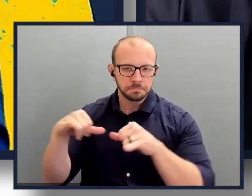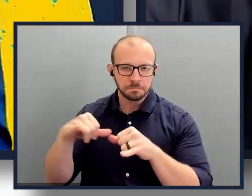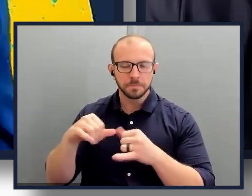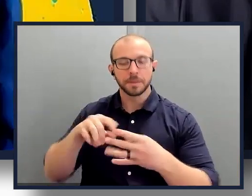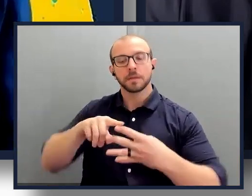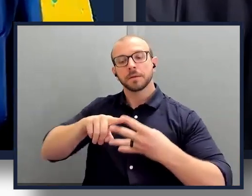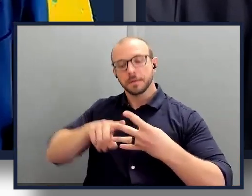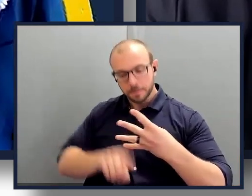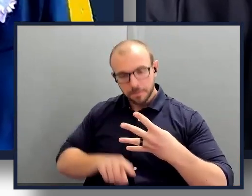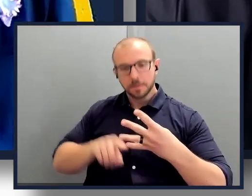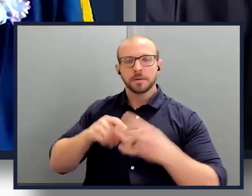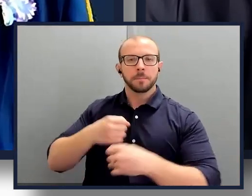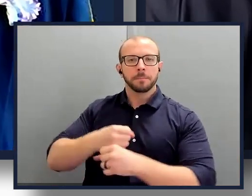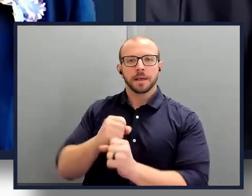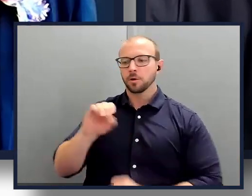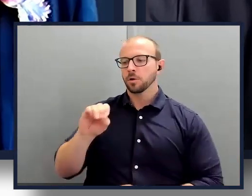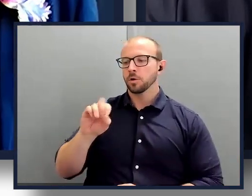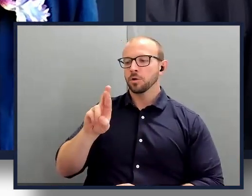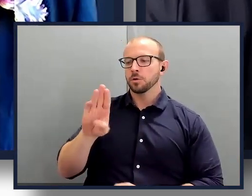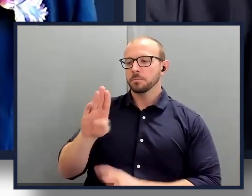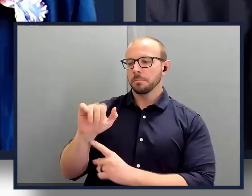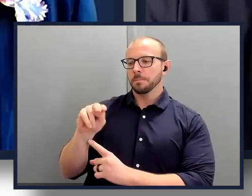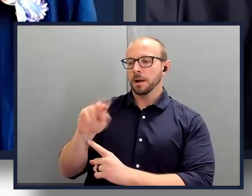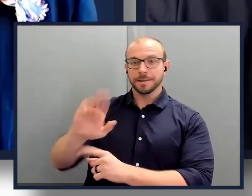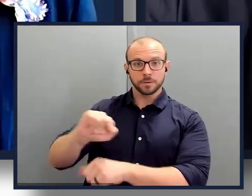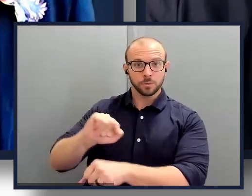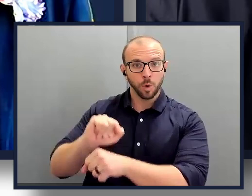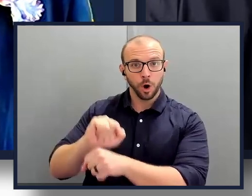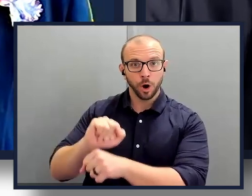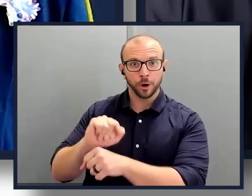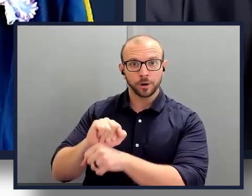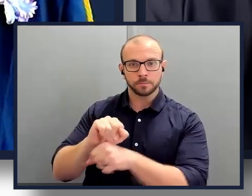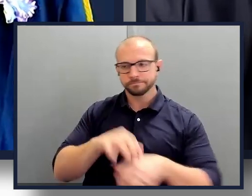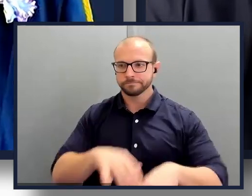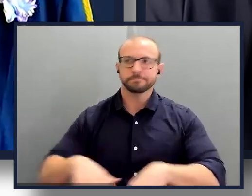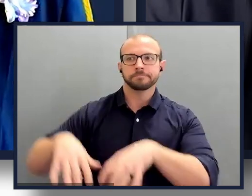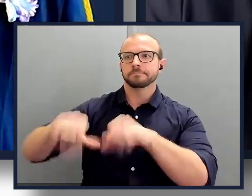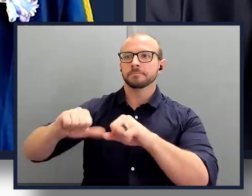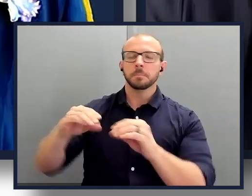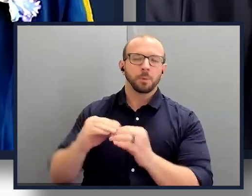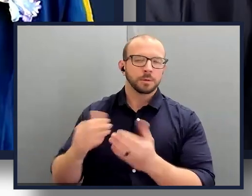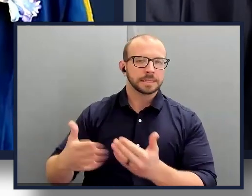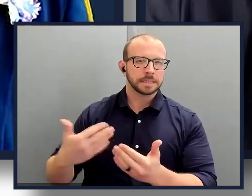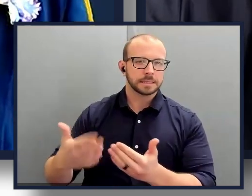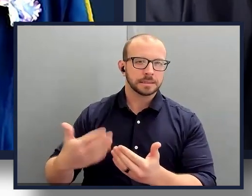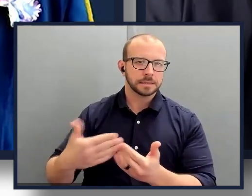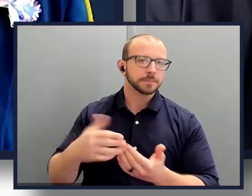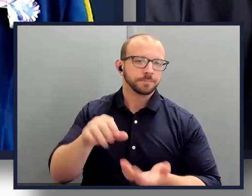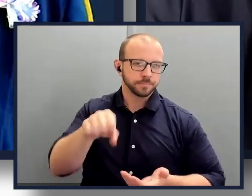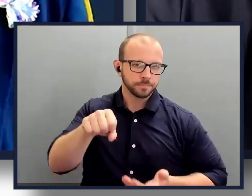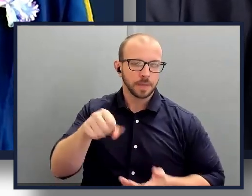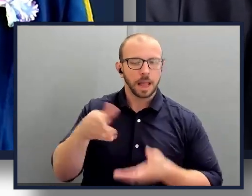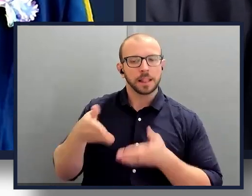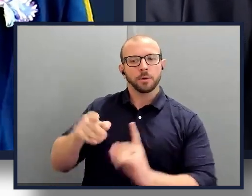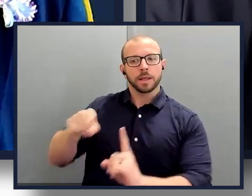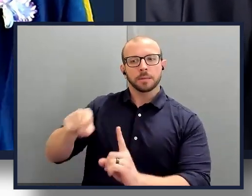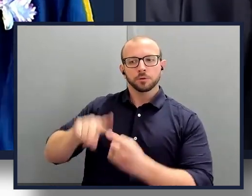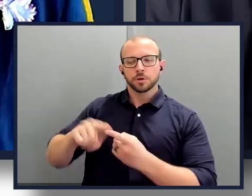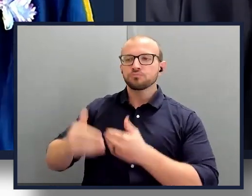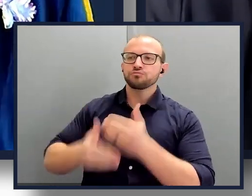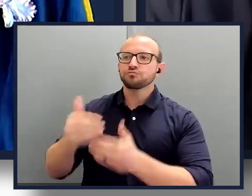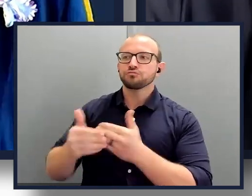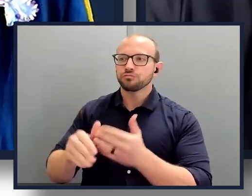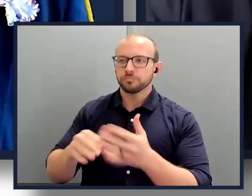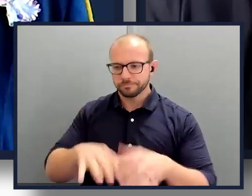Orban's work easier. It's allowed him to do that much easier than it will